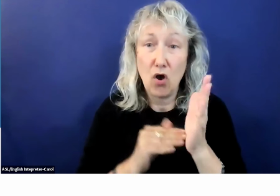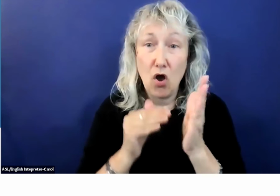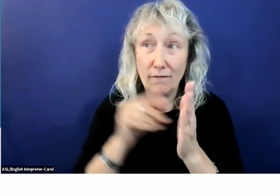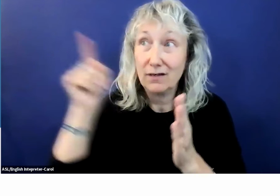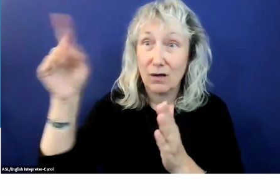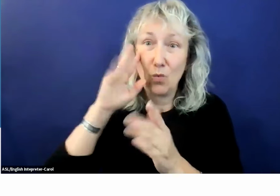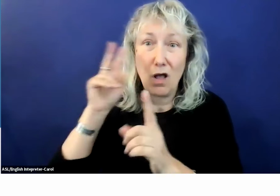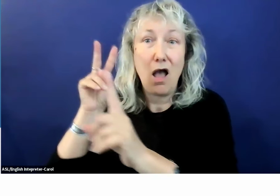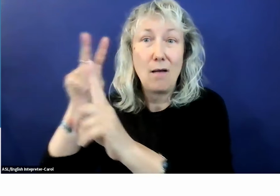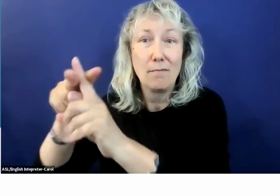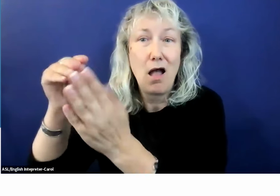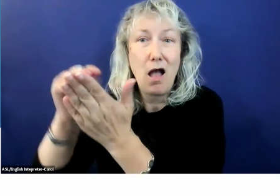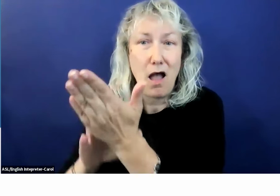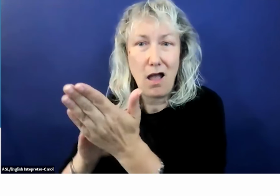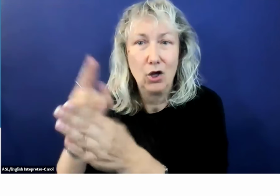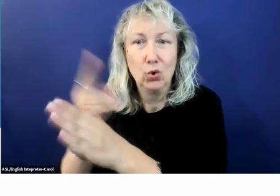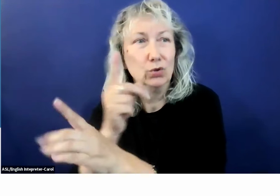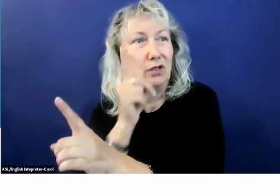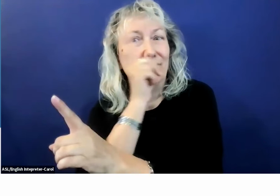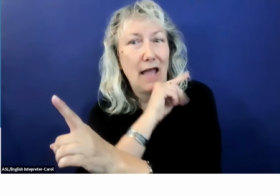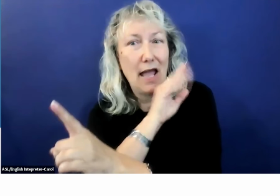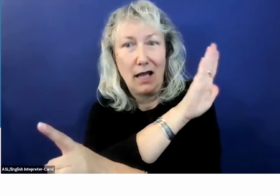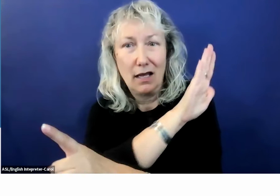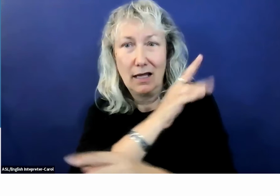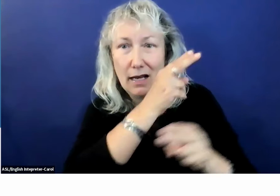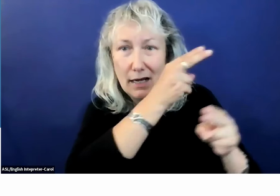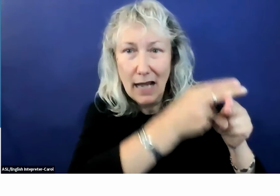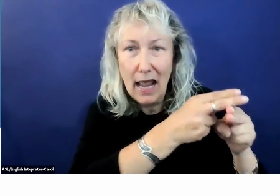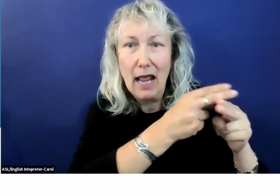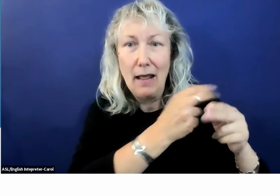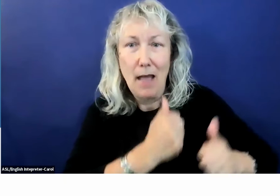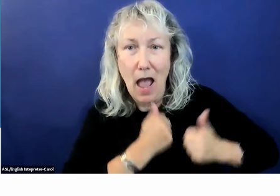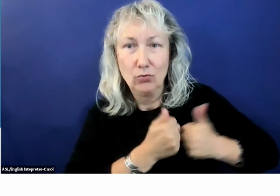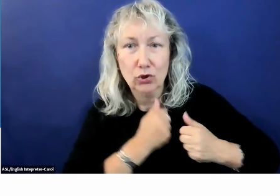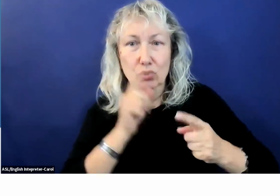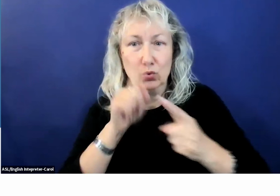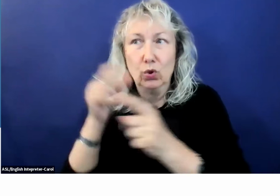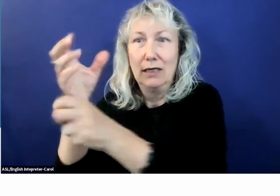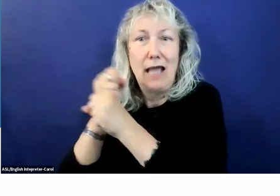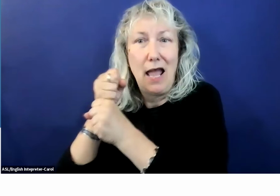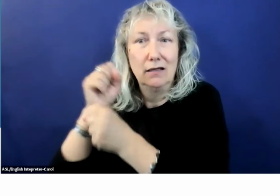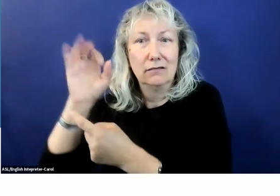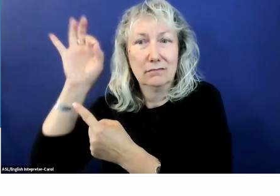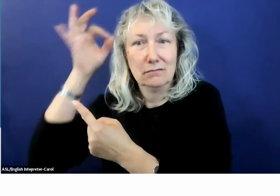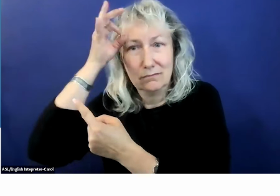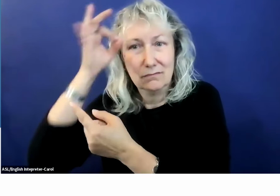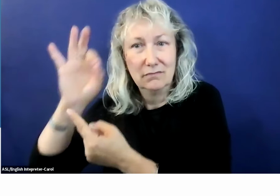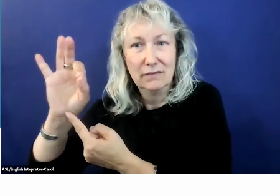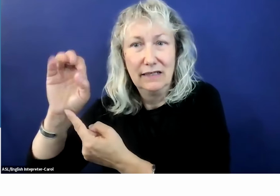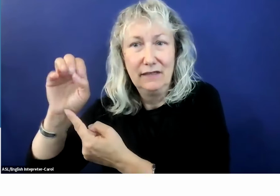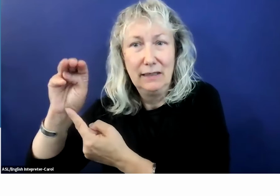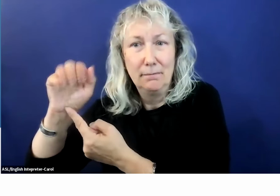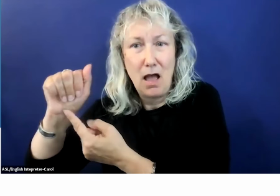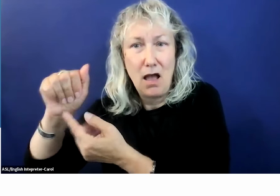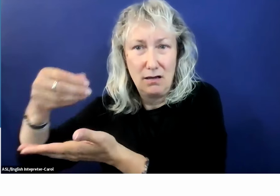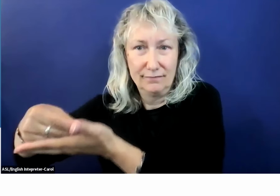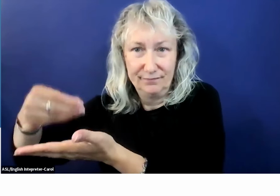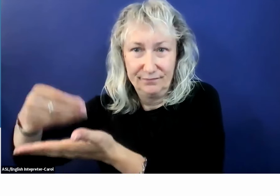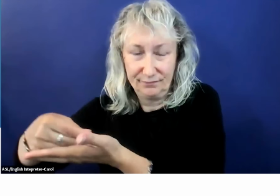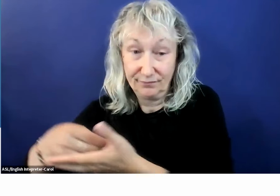using somebody else's name and address to get FEMA funds. Also keep an eye out for phony real estate and